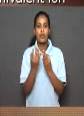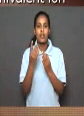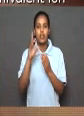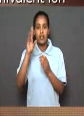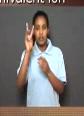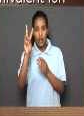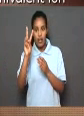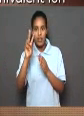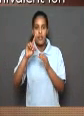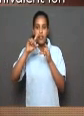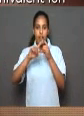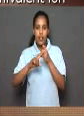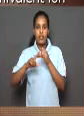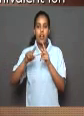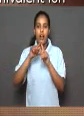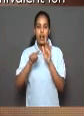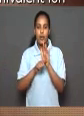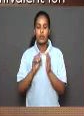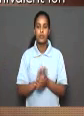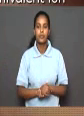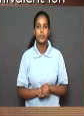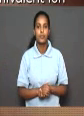form the divalent ion.